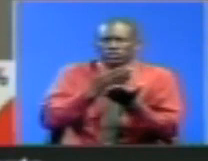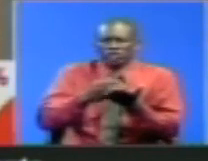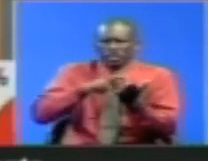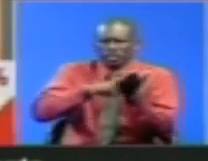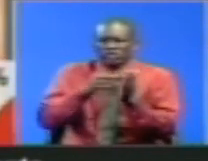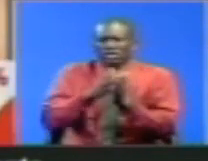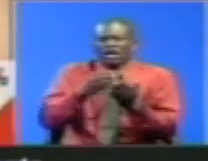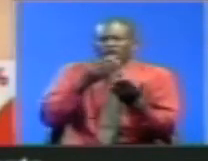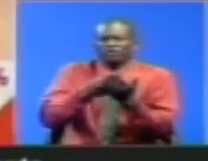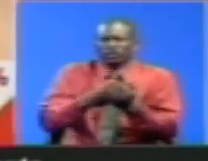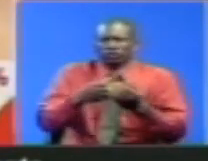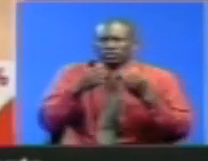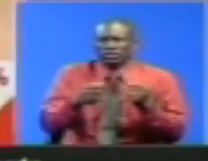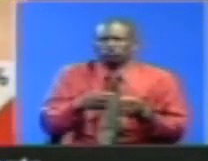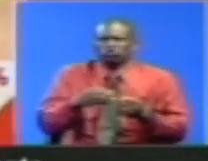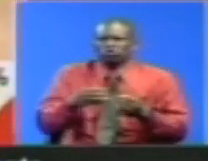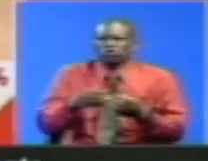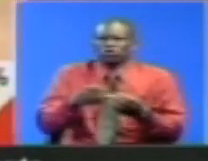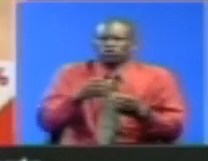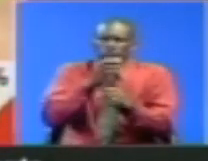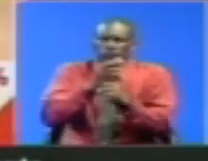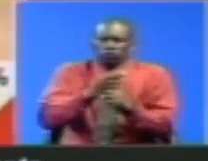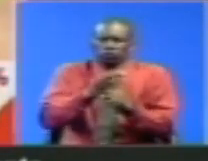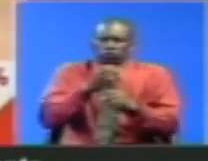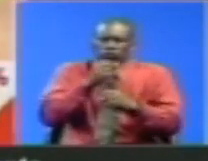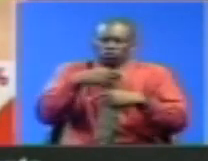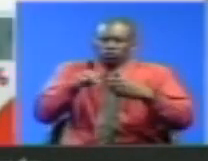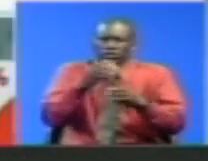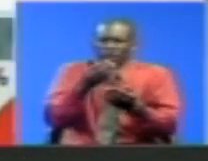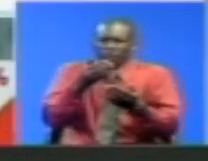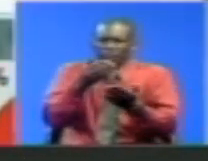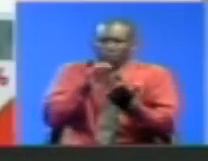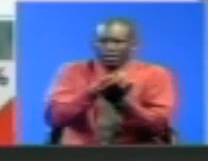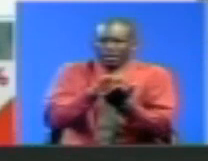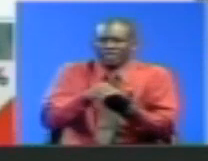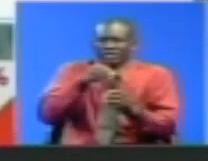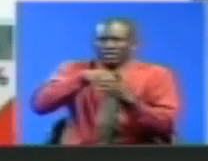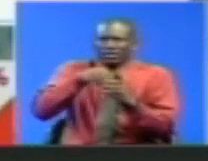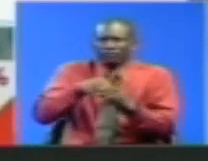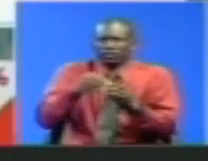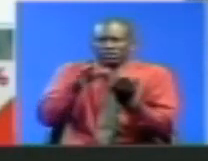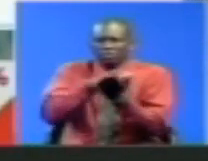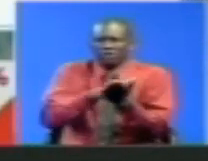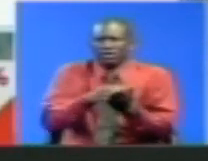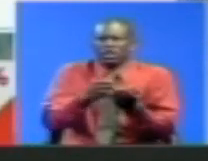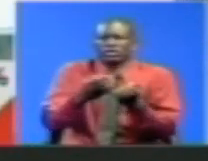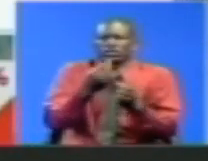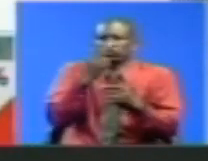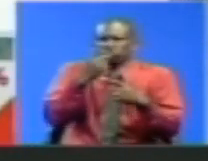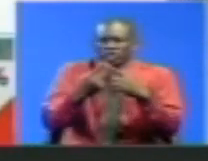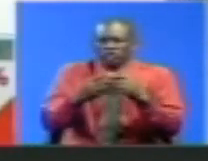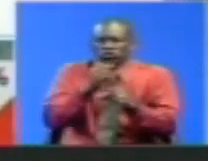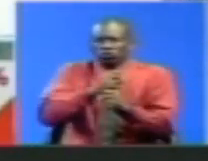financial capability to adequately capitalize the bank. The investment firm has opted to take another 2 years to work on what it terms other